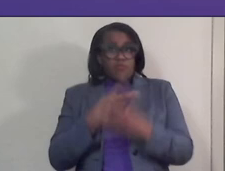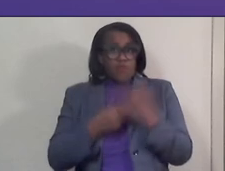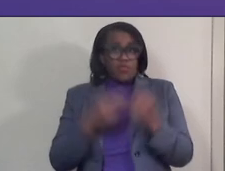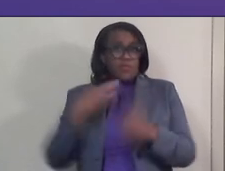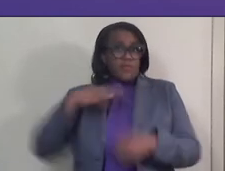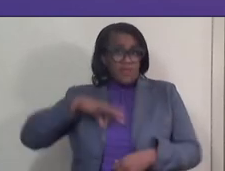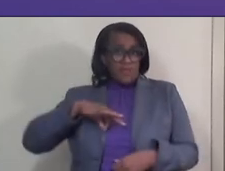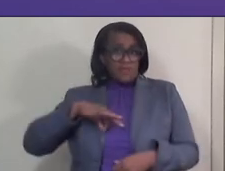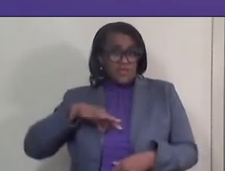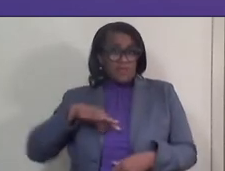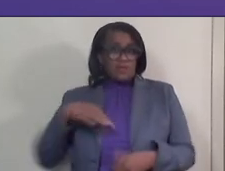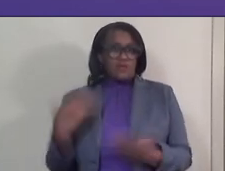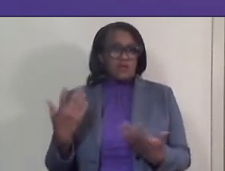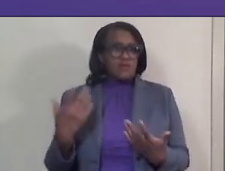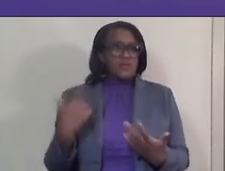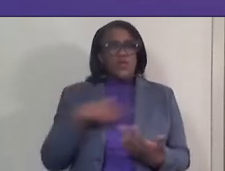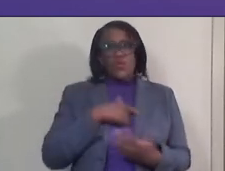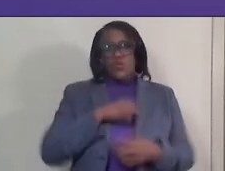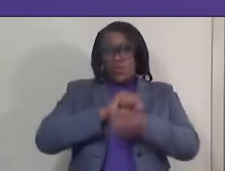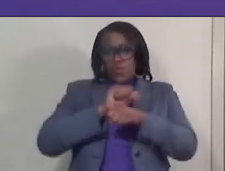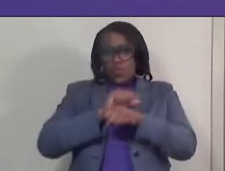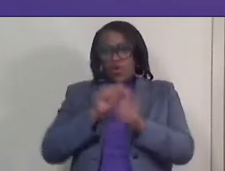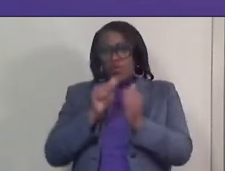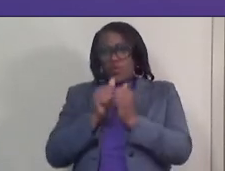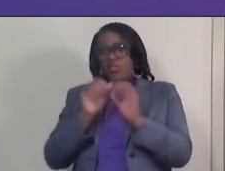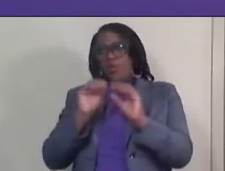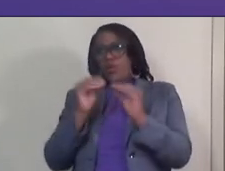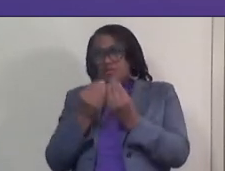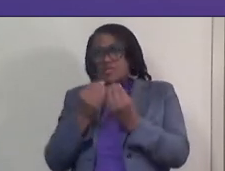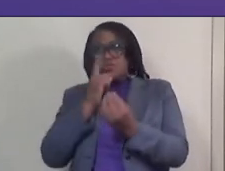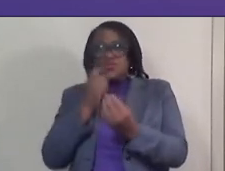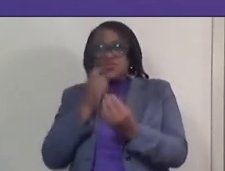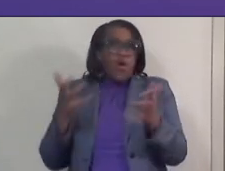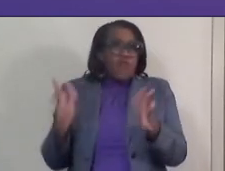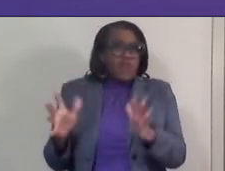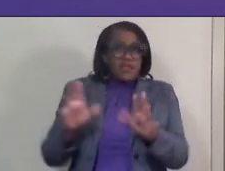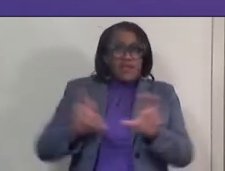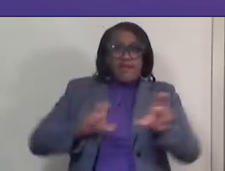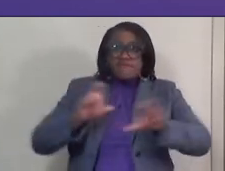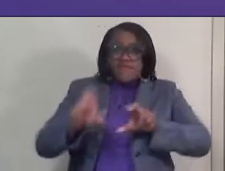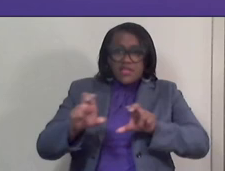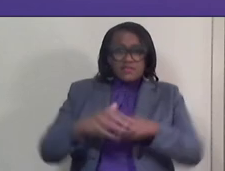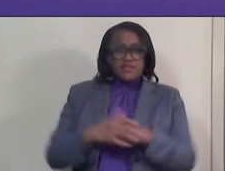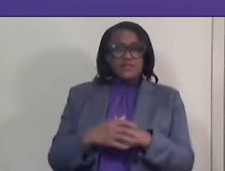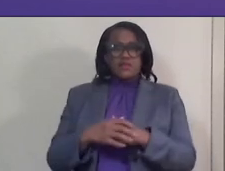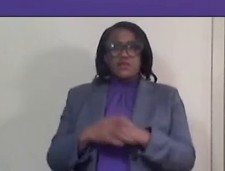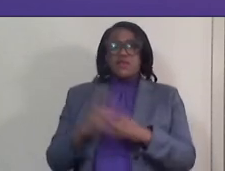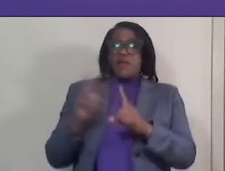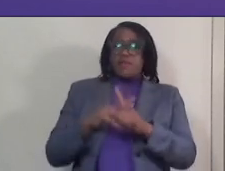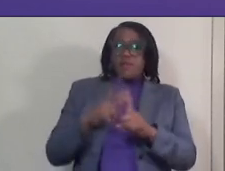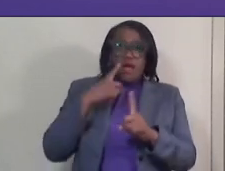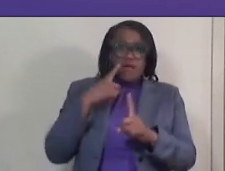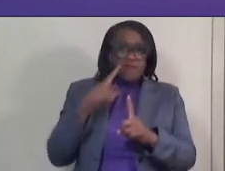by working with those organizations who are already invested and applying for grants